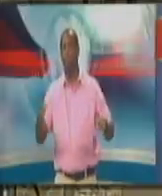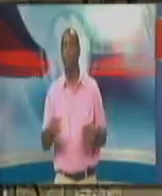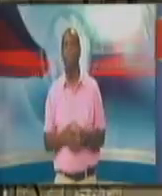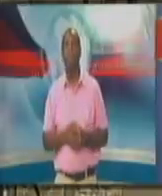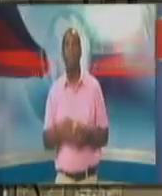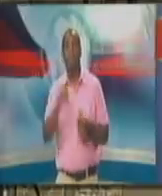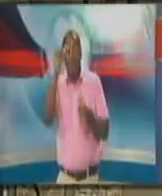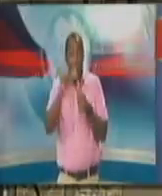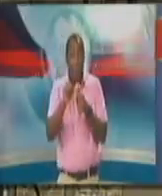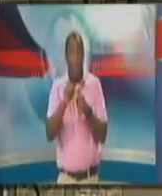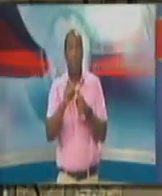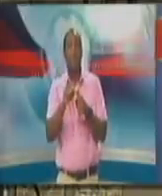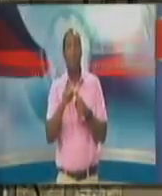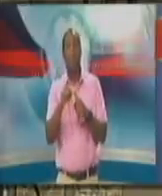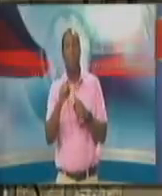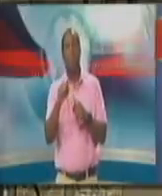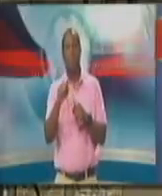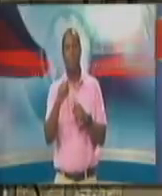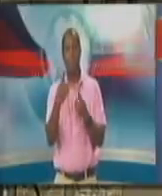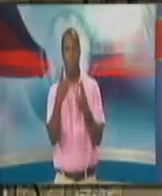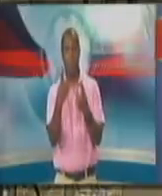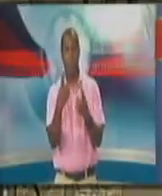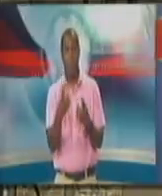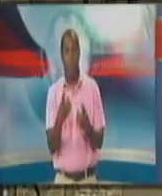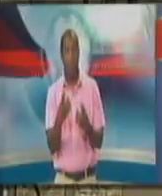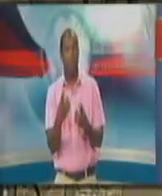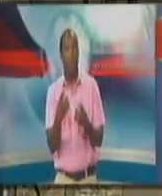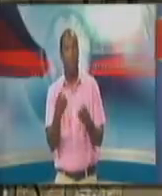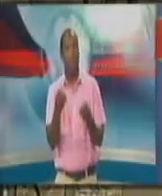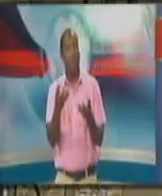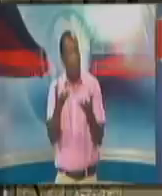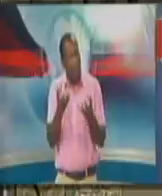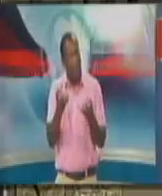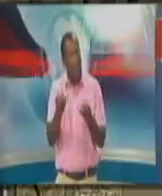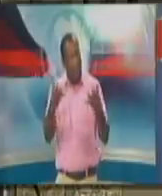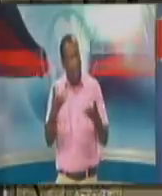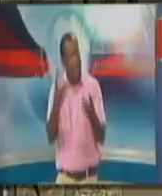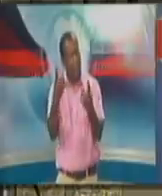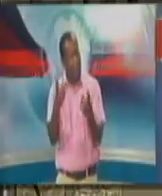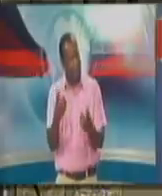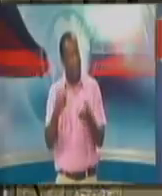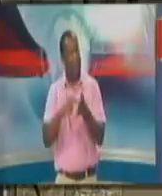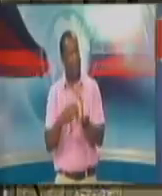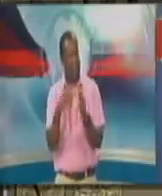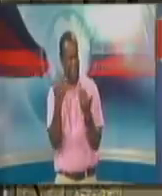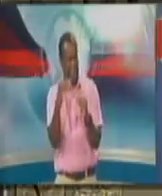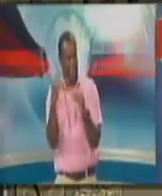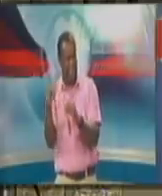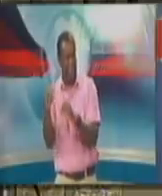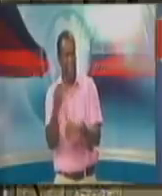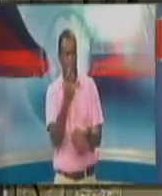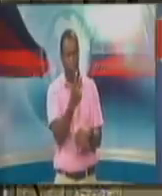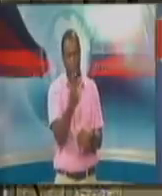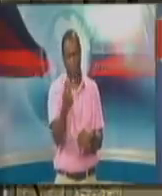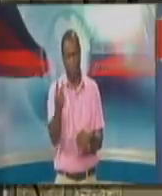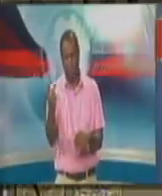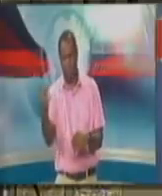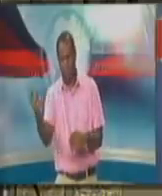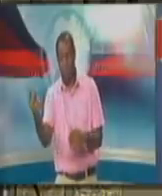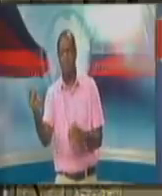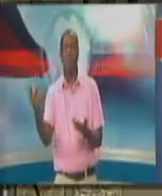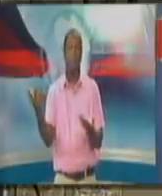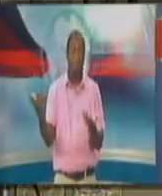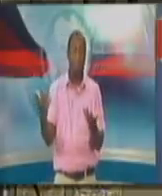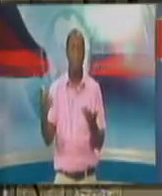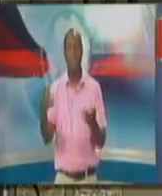you as many of you an opportunity to pose questions to us, but that means in our limited time, we will have to give each media house a